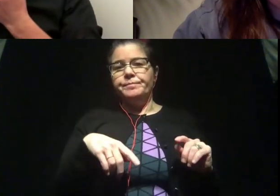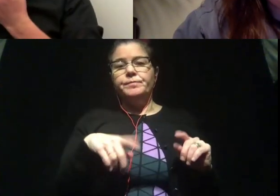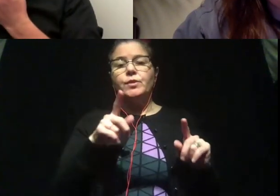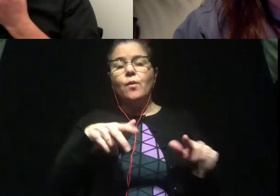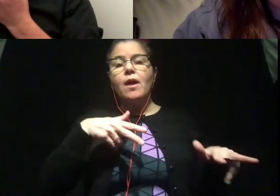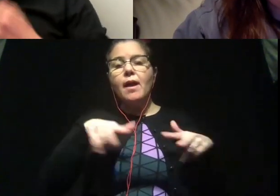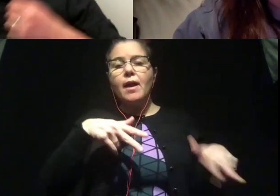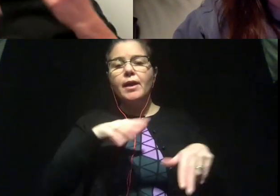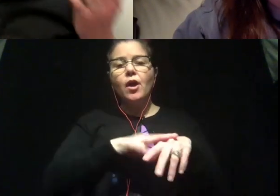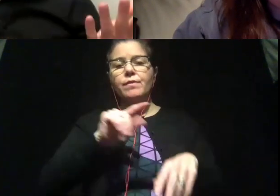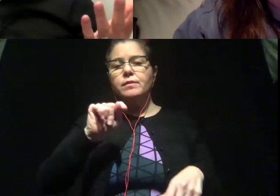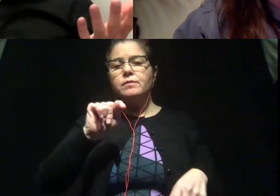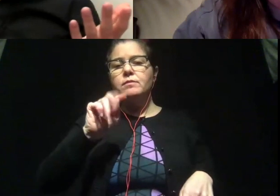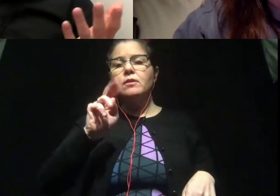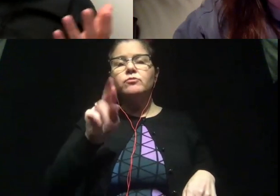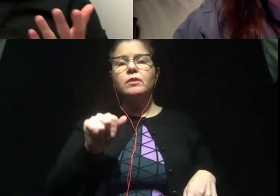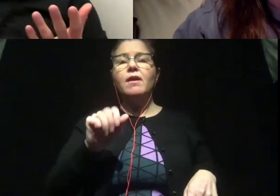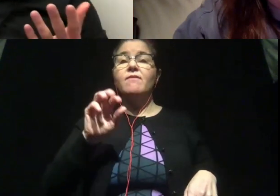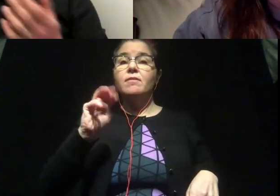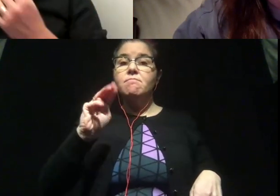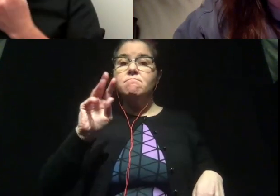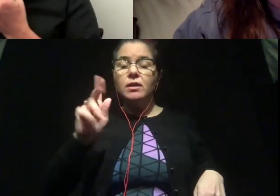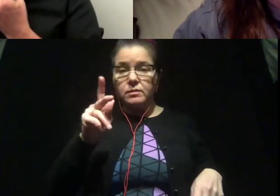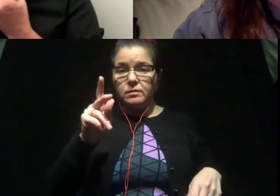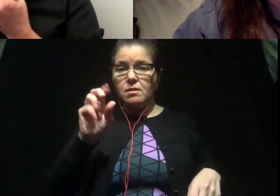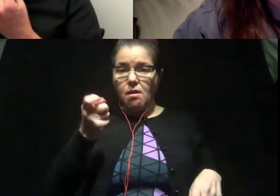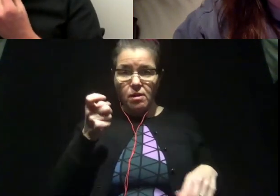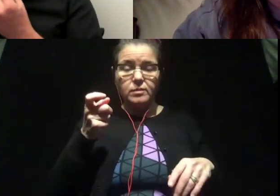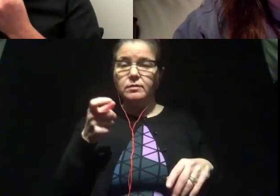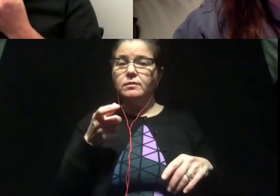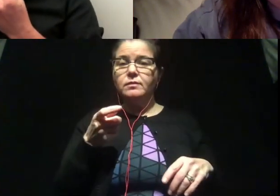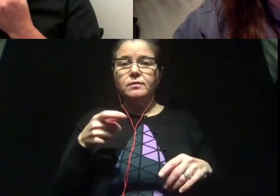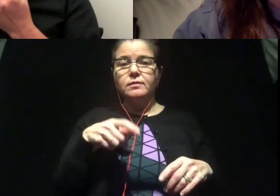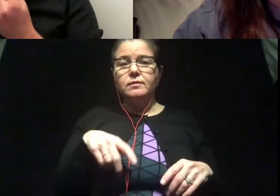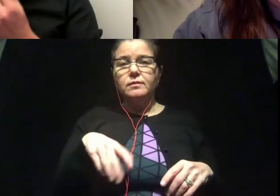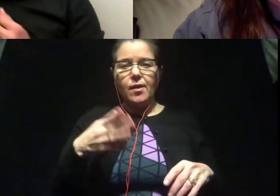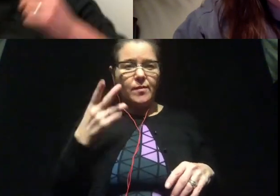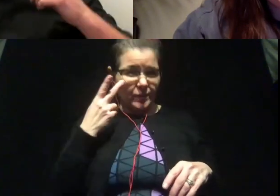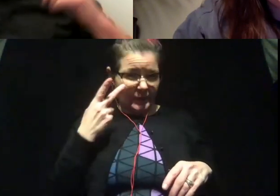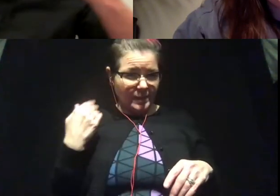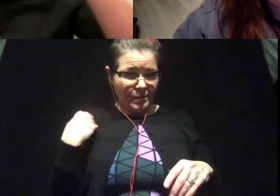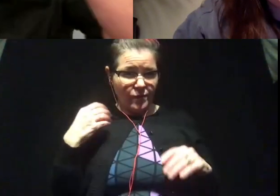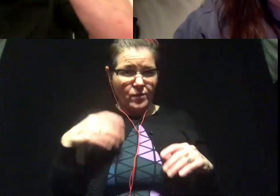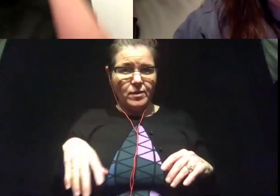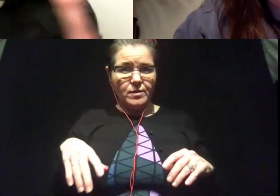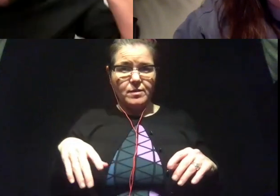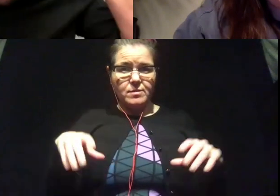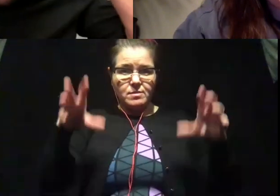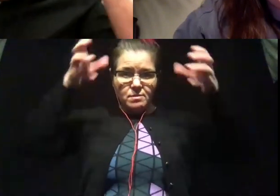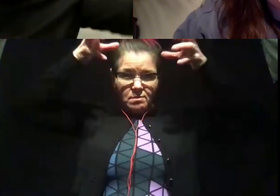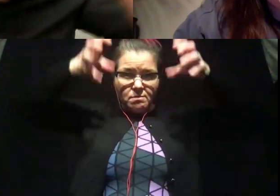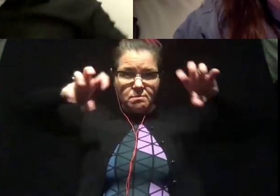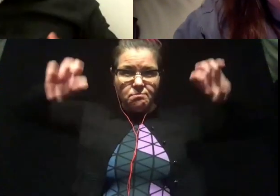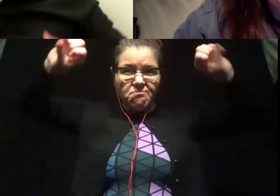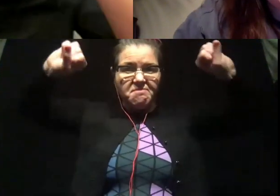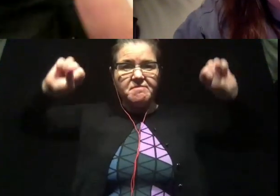hiking out on the tundra, and there will be muskox out there grazing. I don't know if you've ever seen a picture of a muskox, but they got these